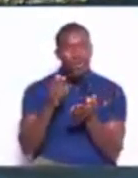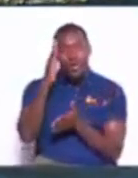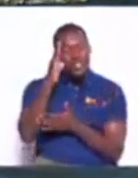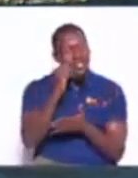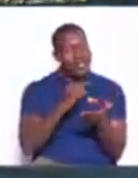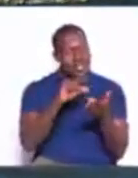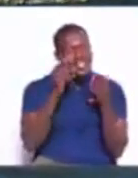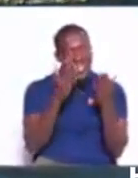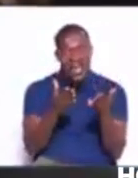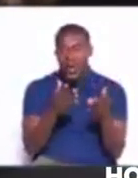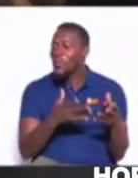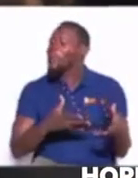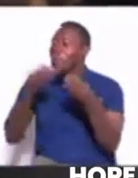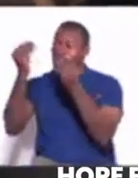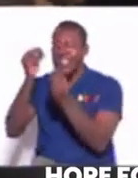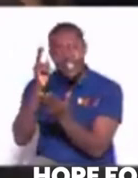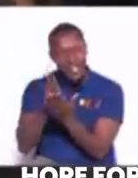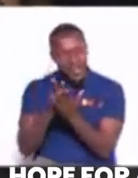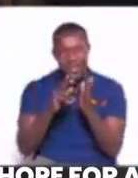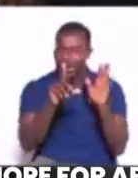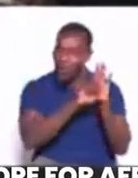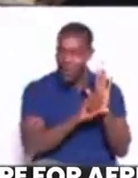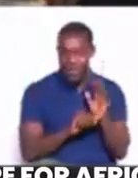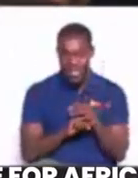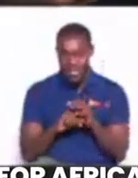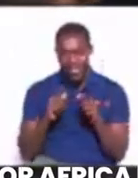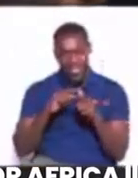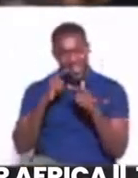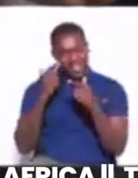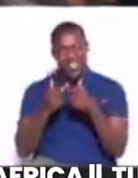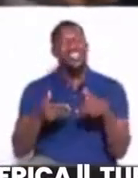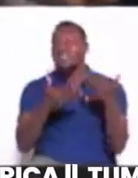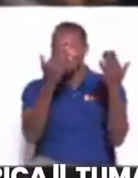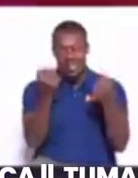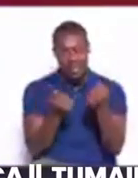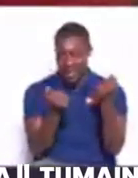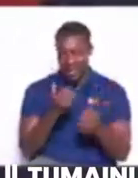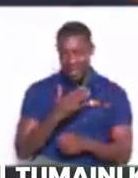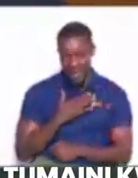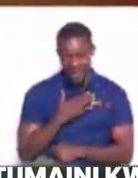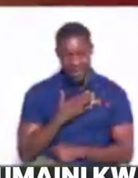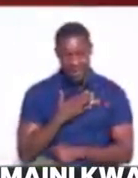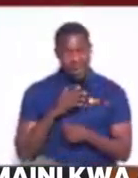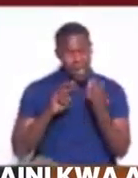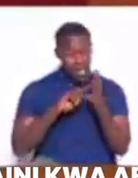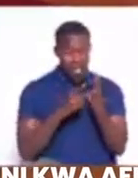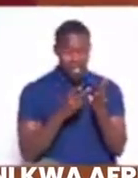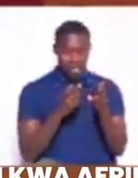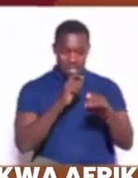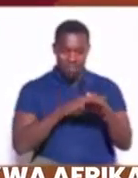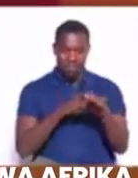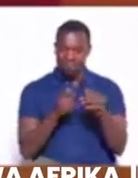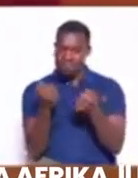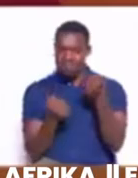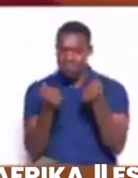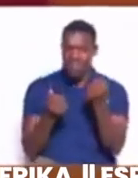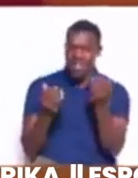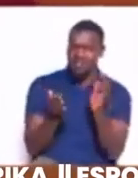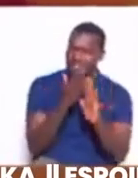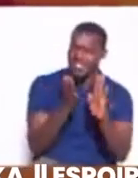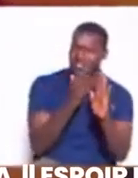law." So I got in my car. Now, when I broke the law, what did I